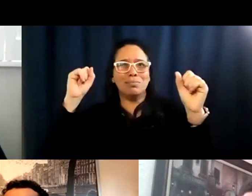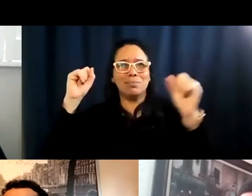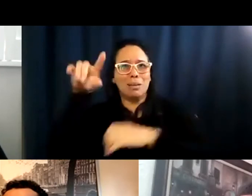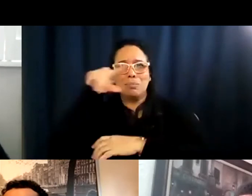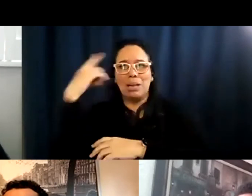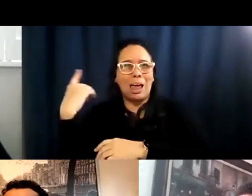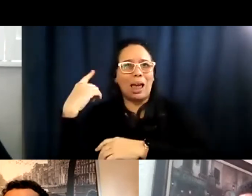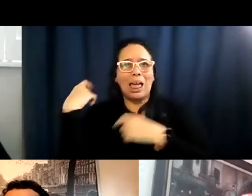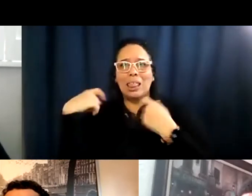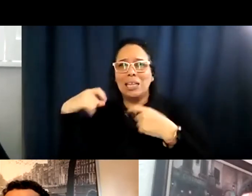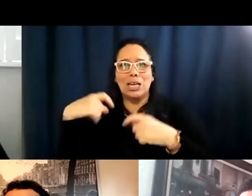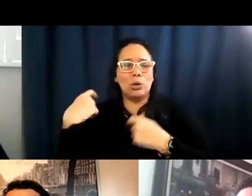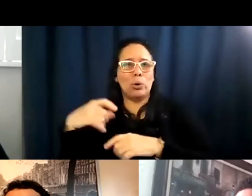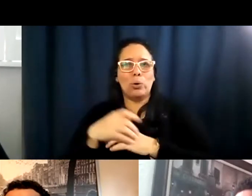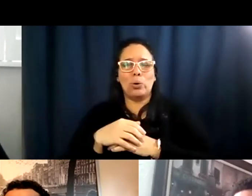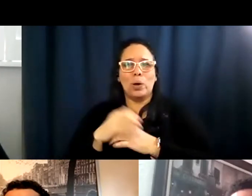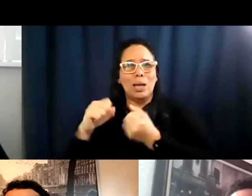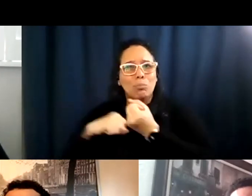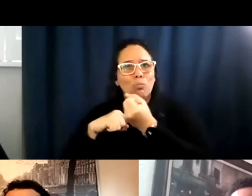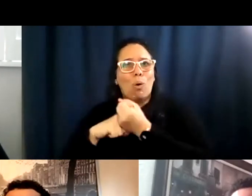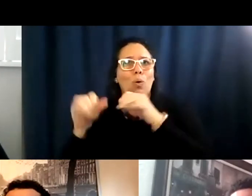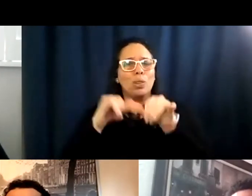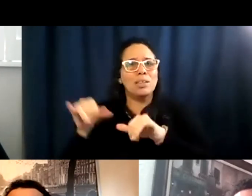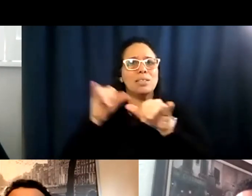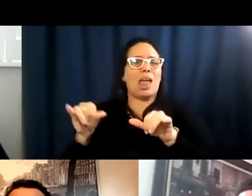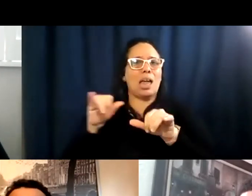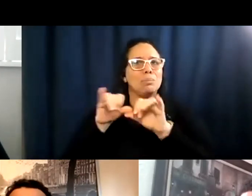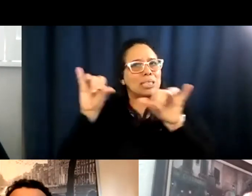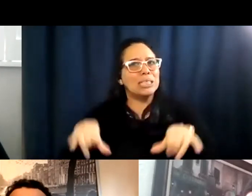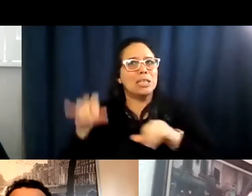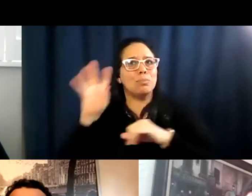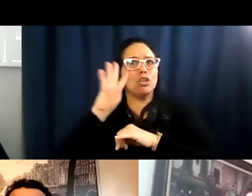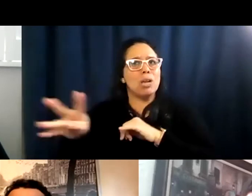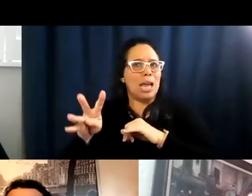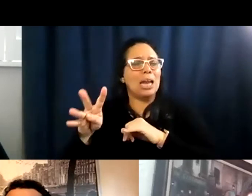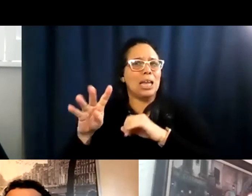going to be promoting the same system that created this whole structure in the first place.